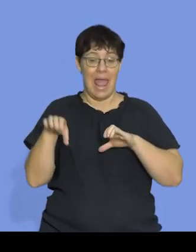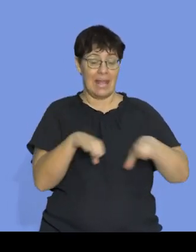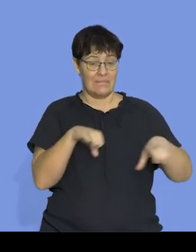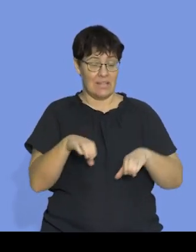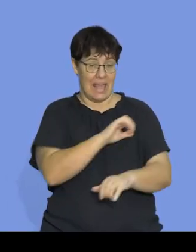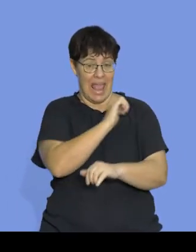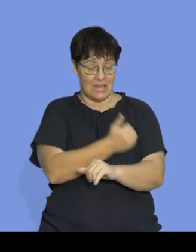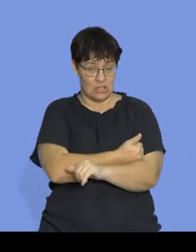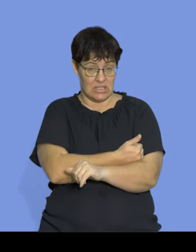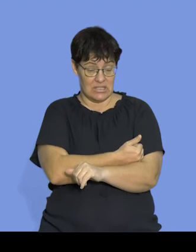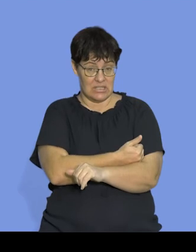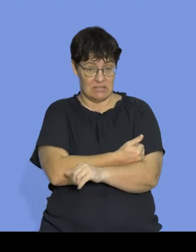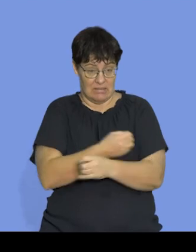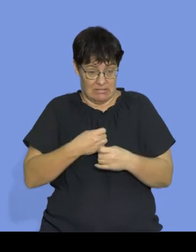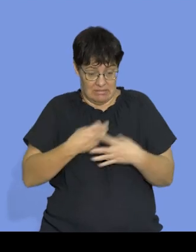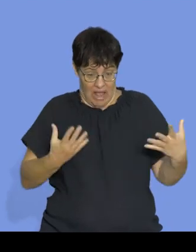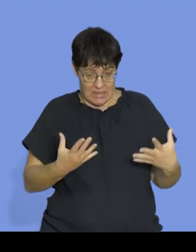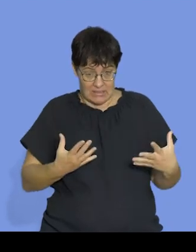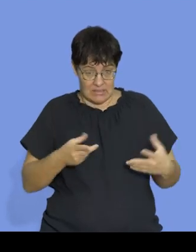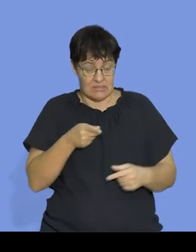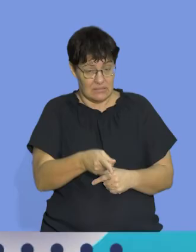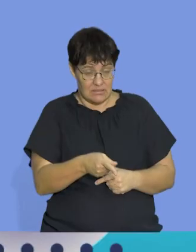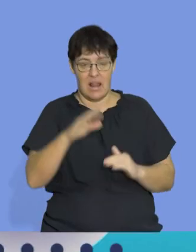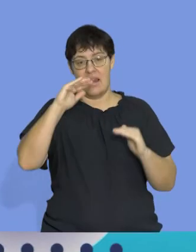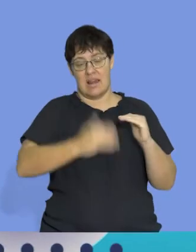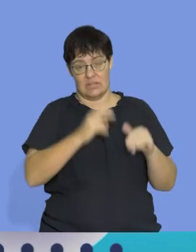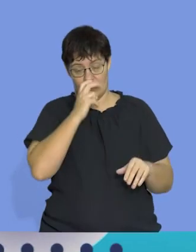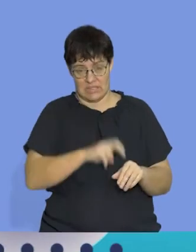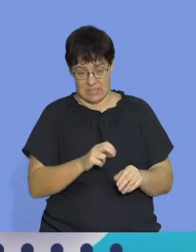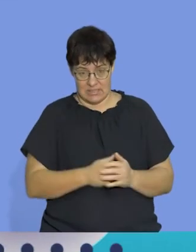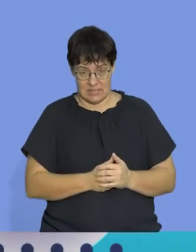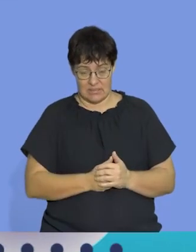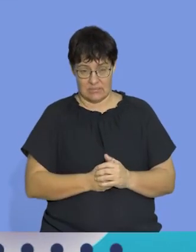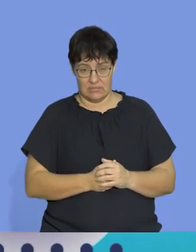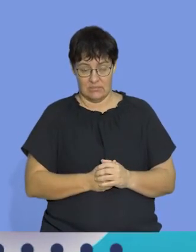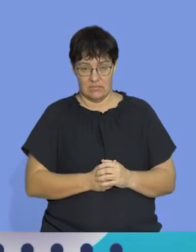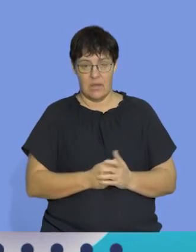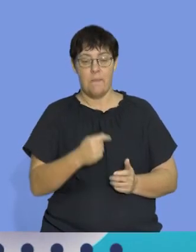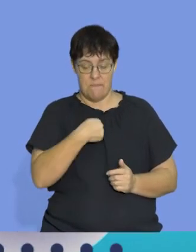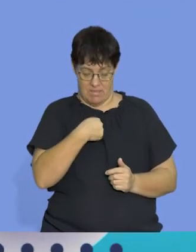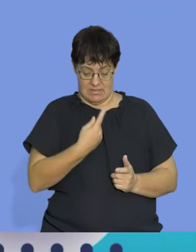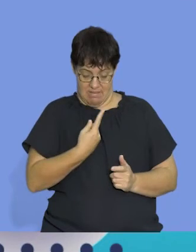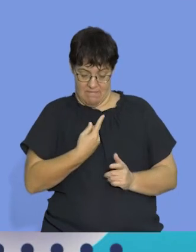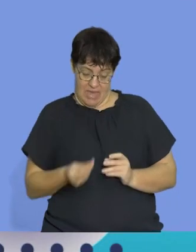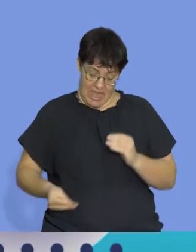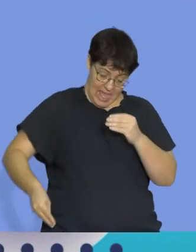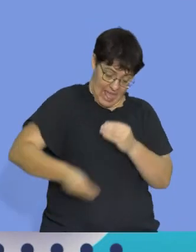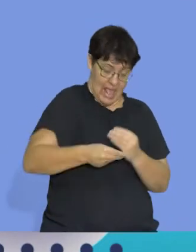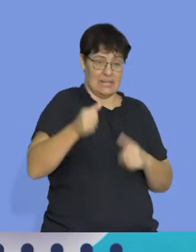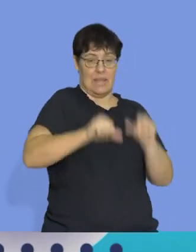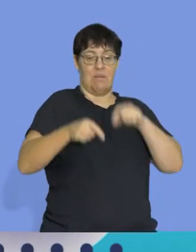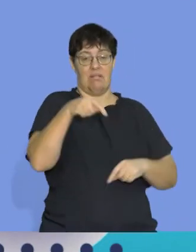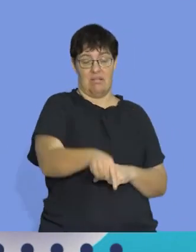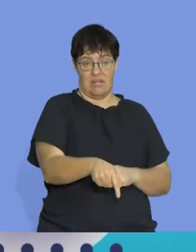So if we have a catalyzed reaction, what we're actually saying is that we have added a chemical substance that will